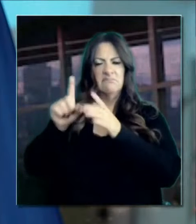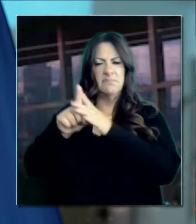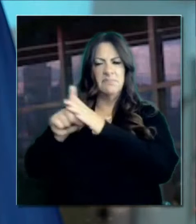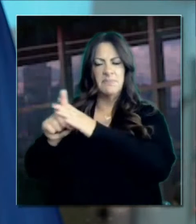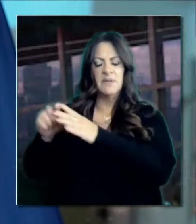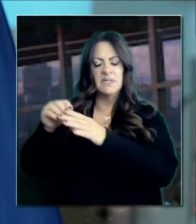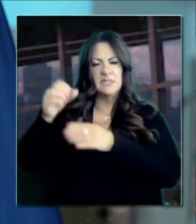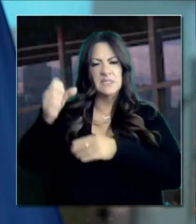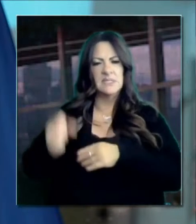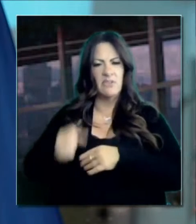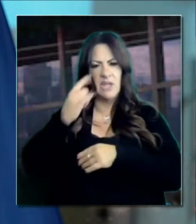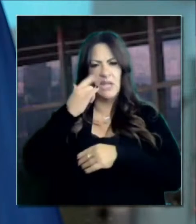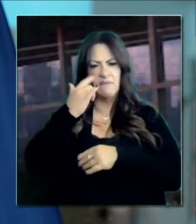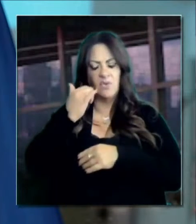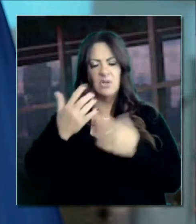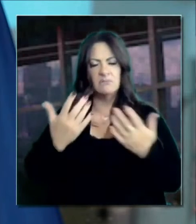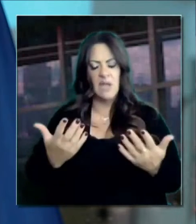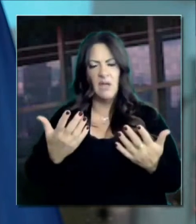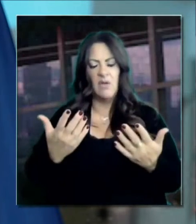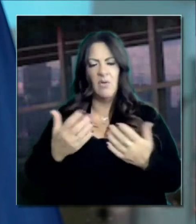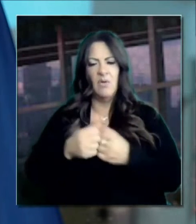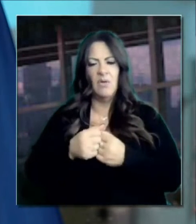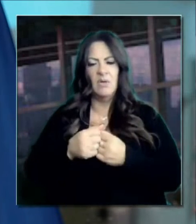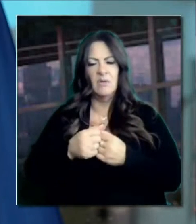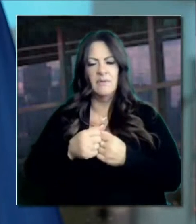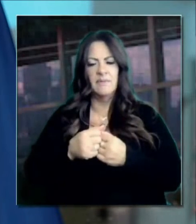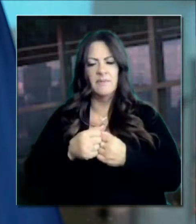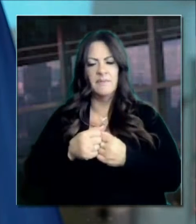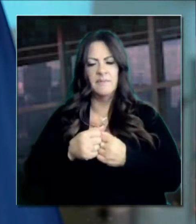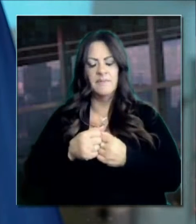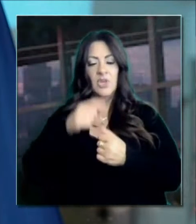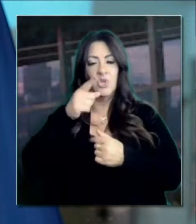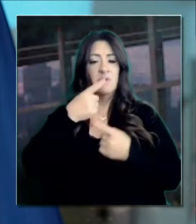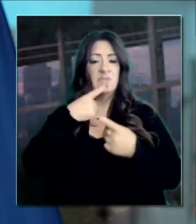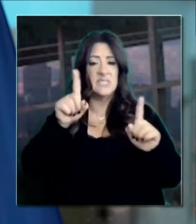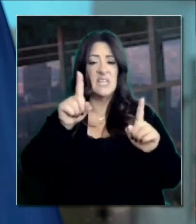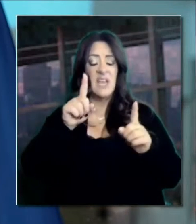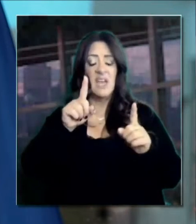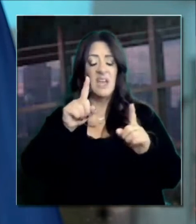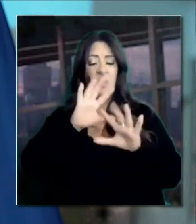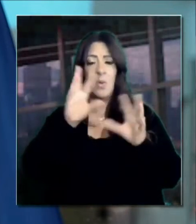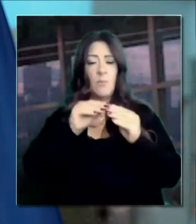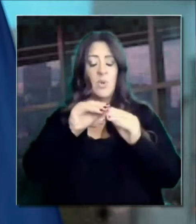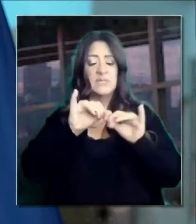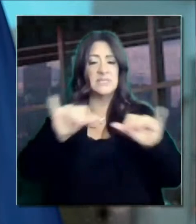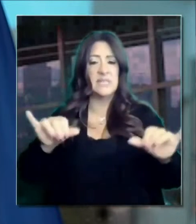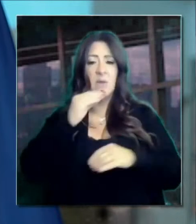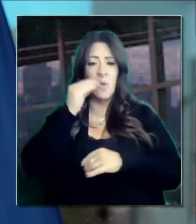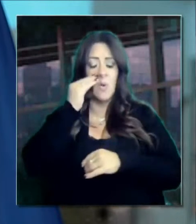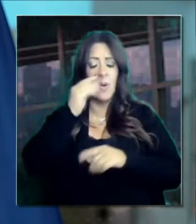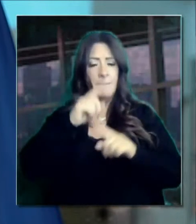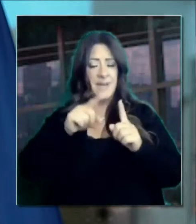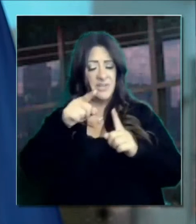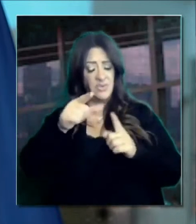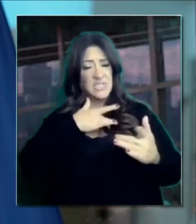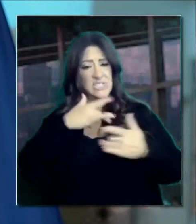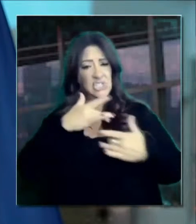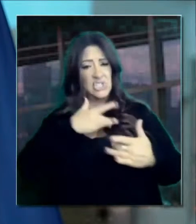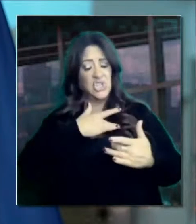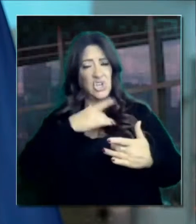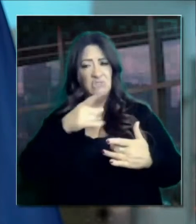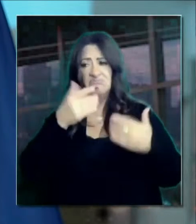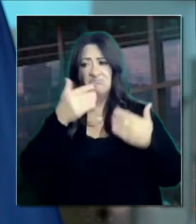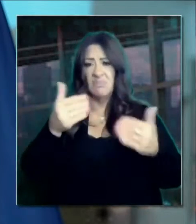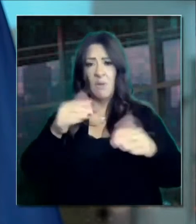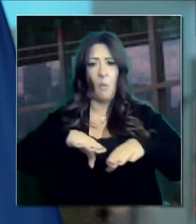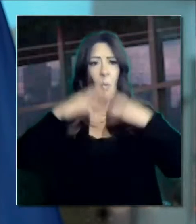loosening of where we are and going back to, away from the stay-at-home order, could that potentially be something that is of concern to open back up and